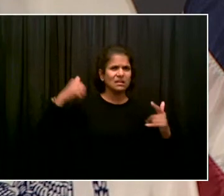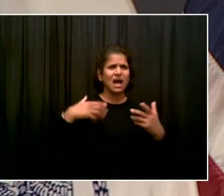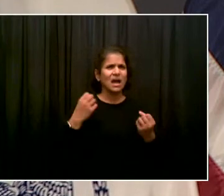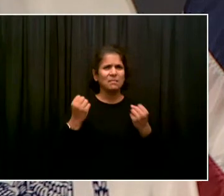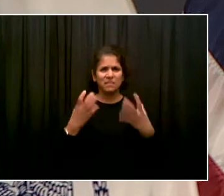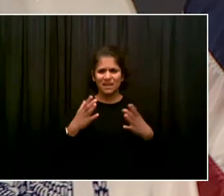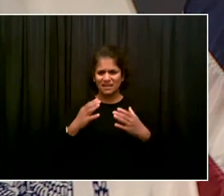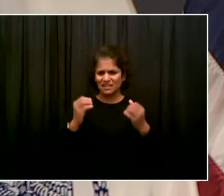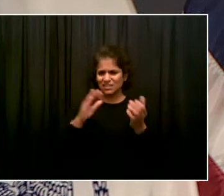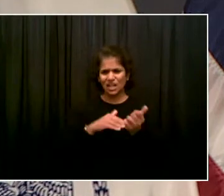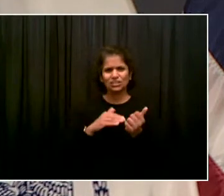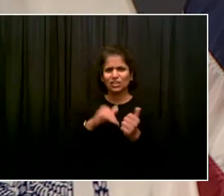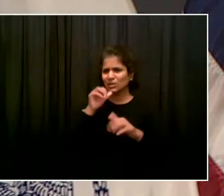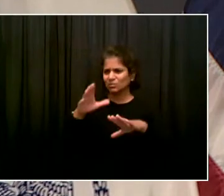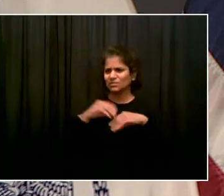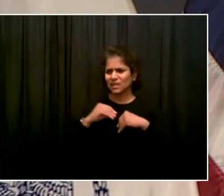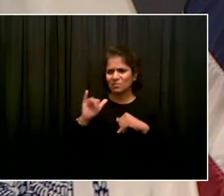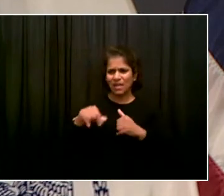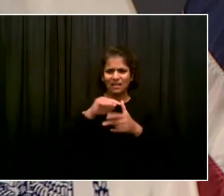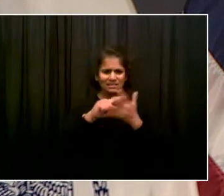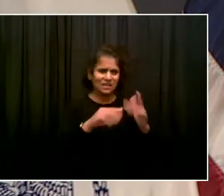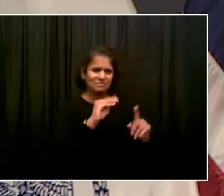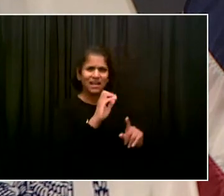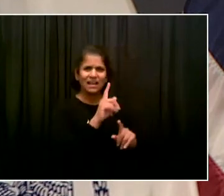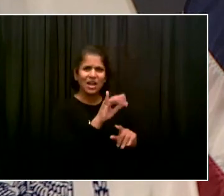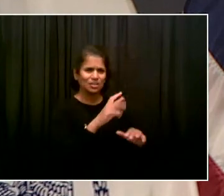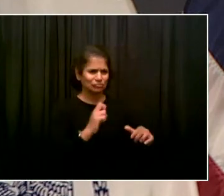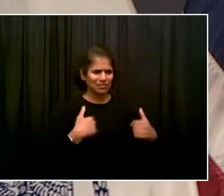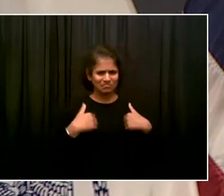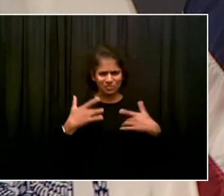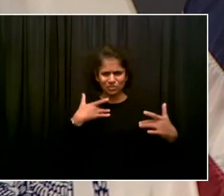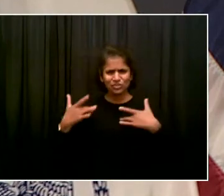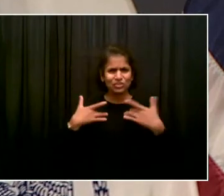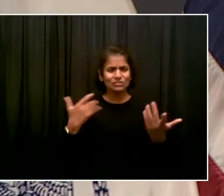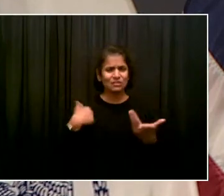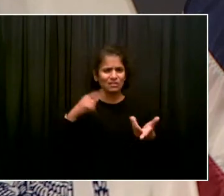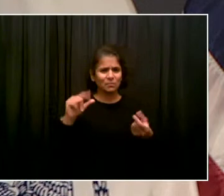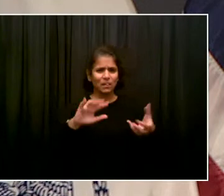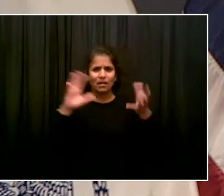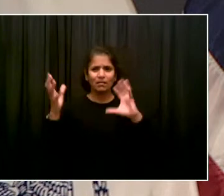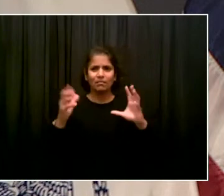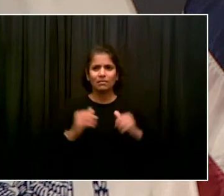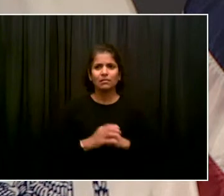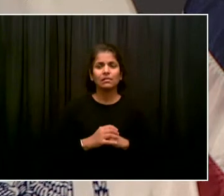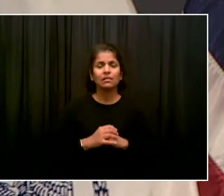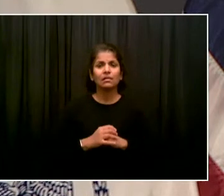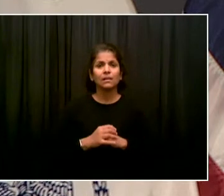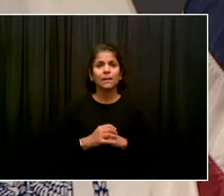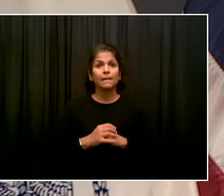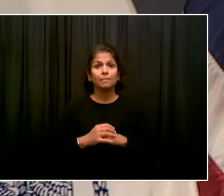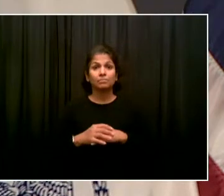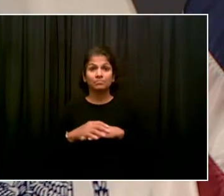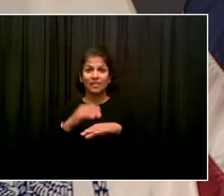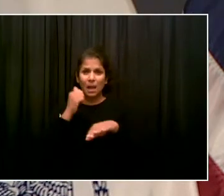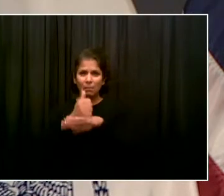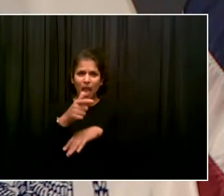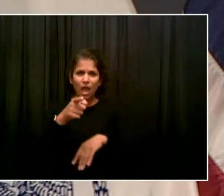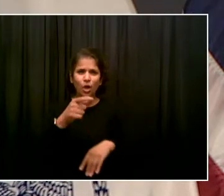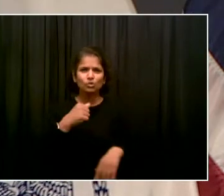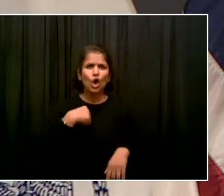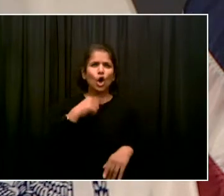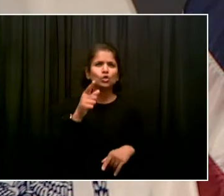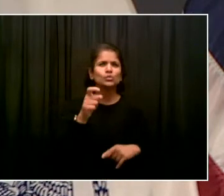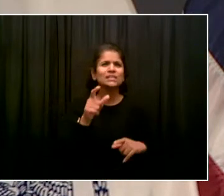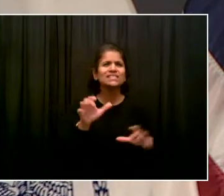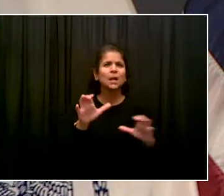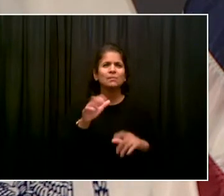care is going to be compromised. And they also say that if they were that they're going to be